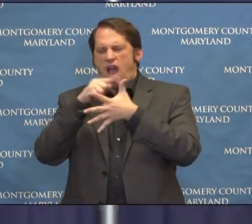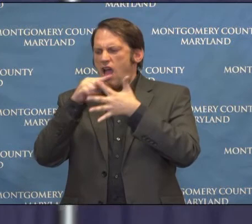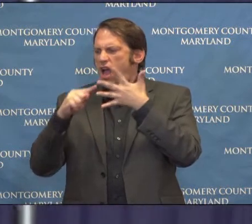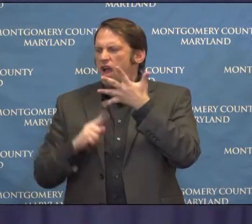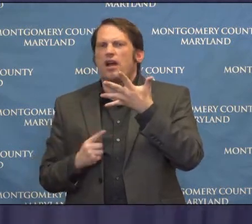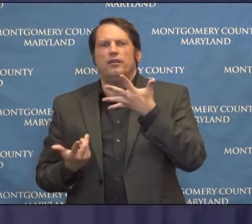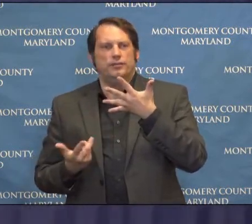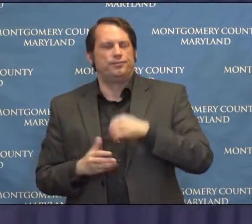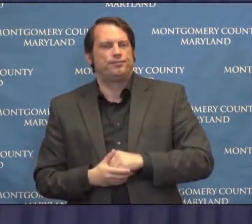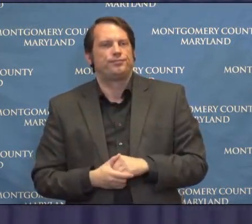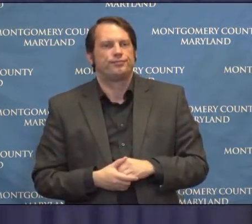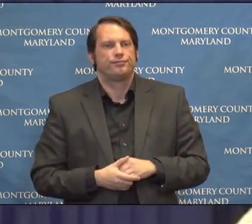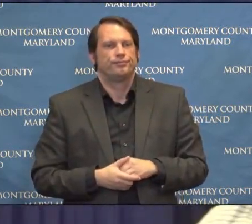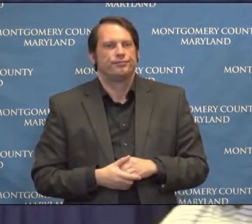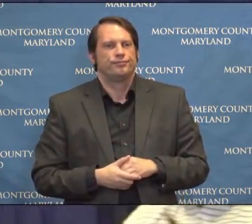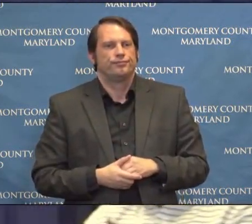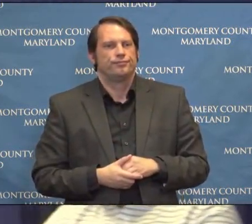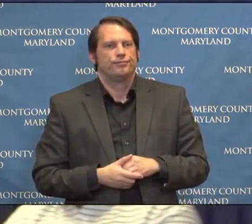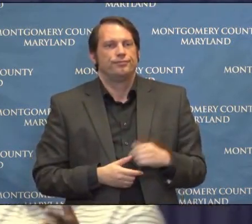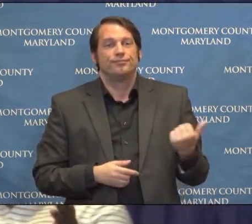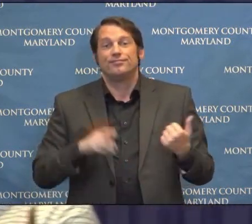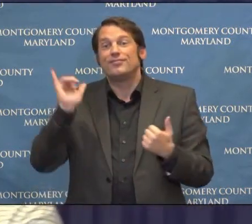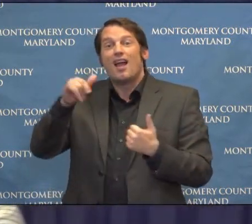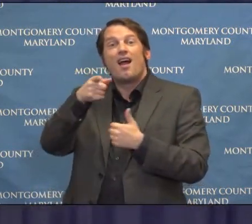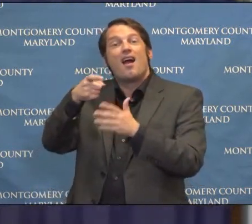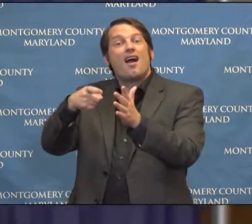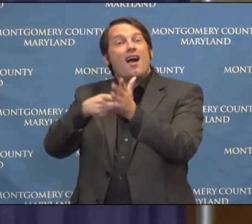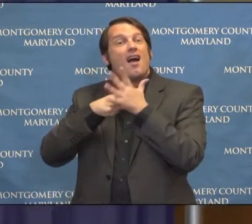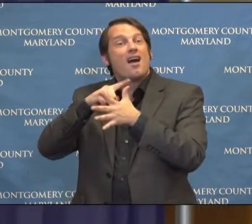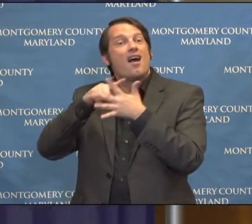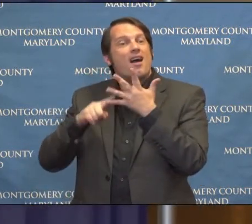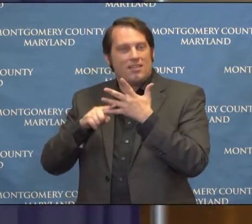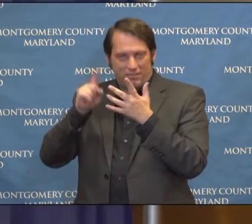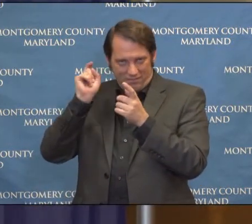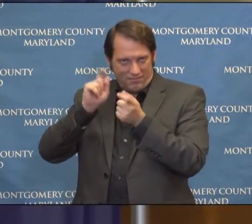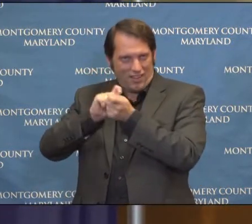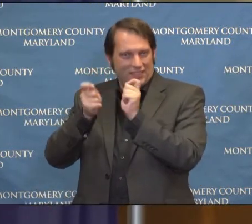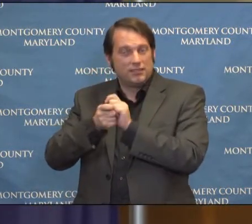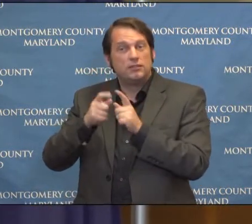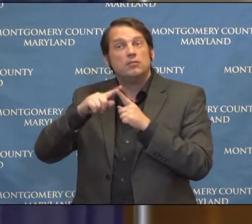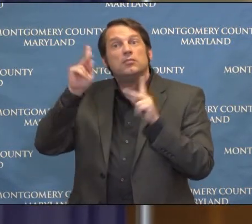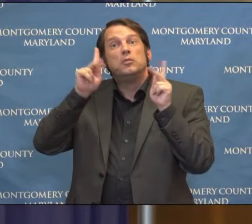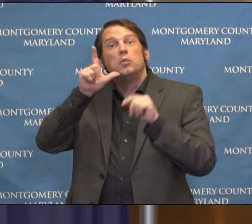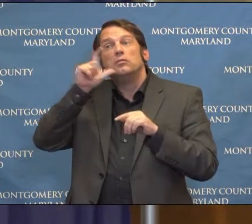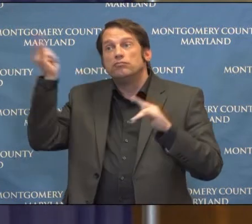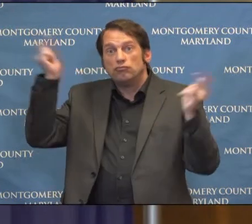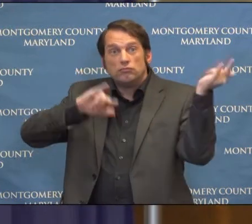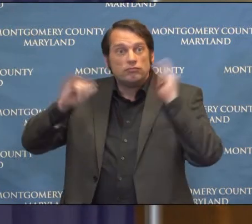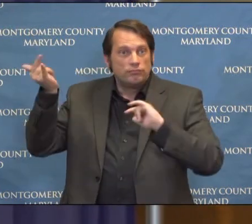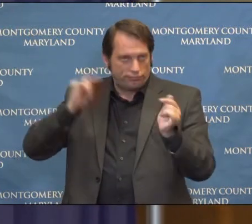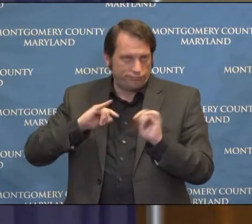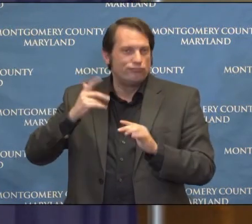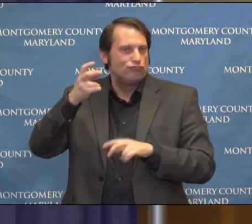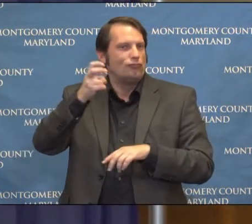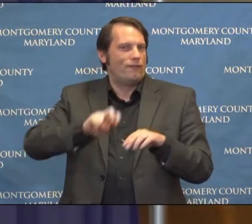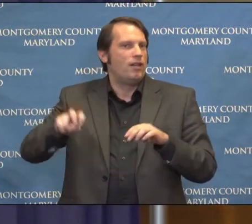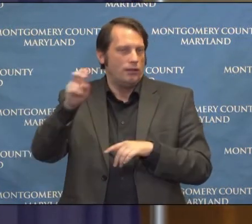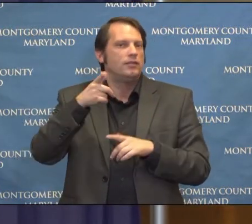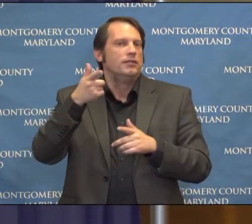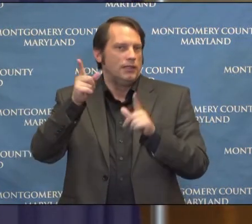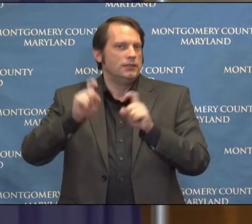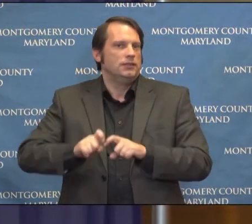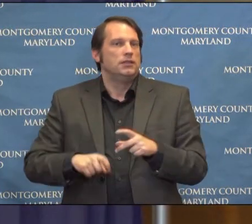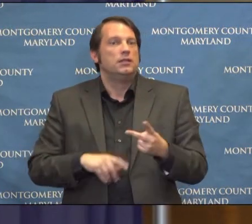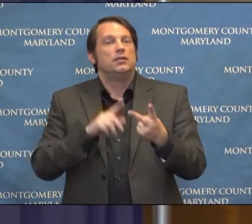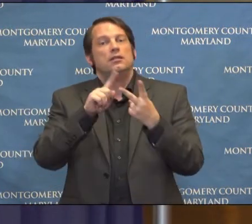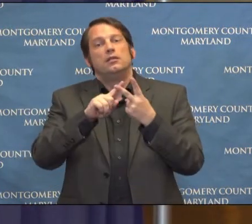were related to travel. We've navigated and moved past that with community transmission. So it's mostly associated with your symptoms, your disease